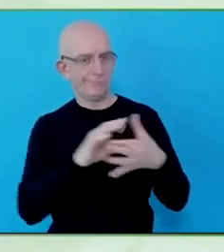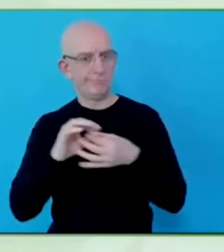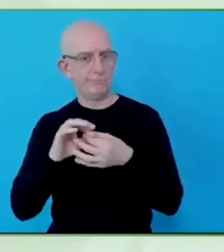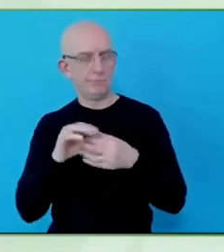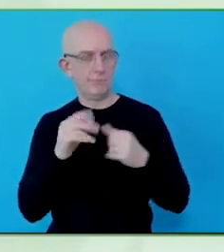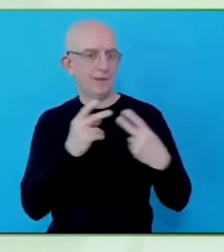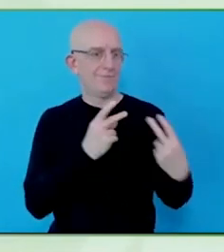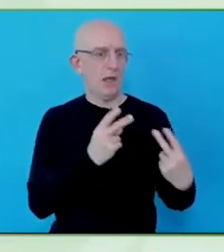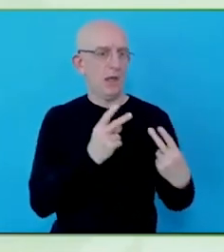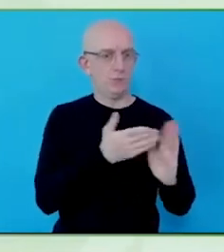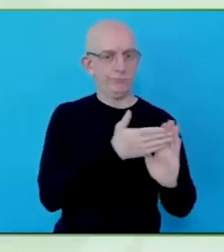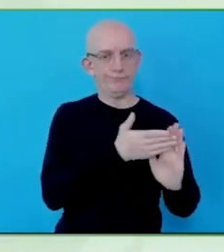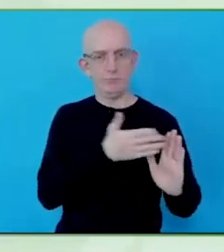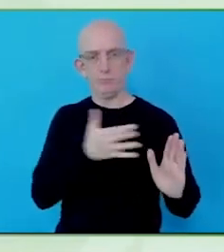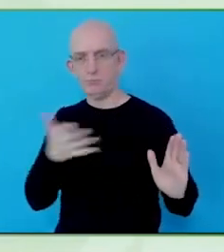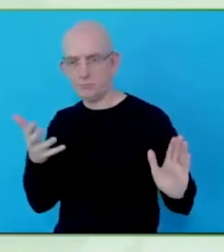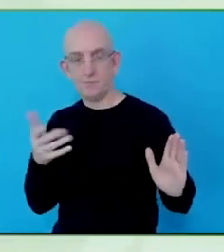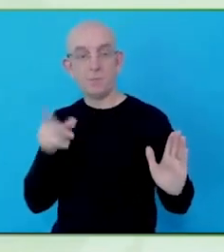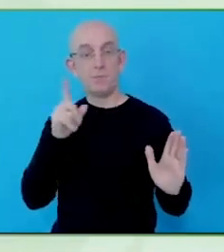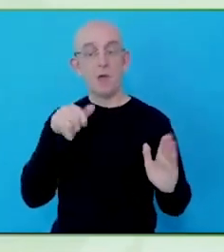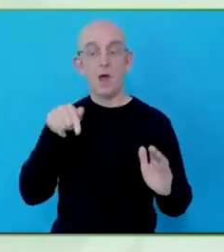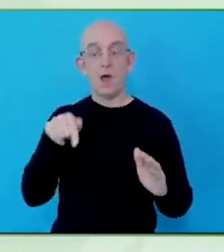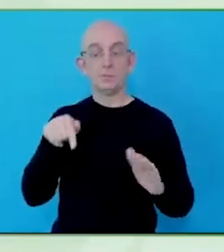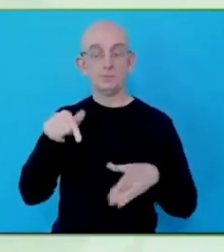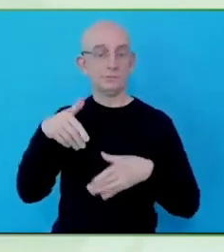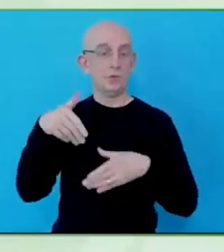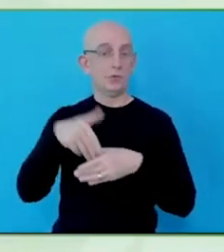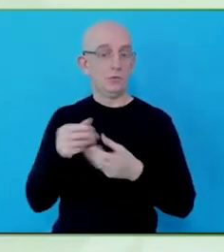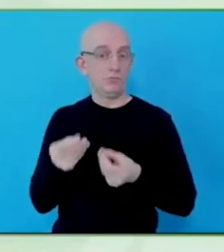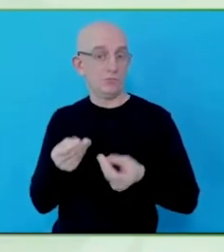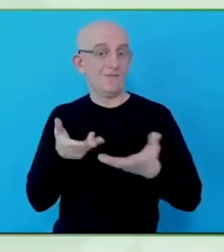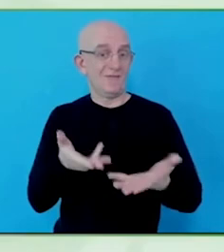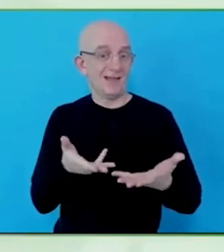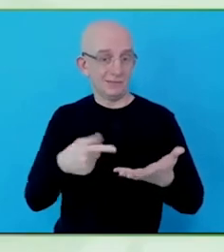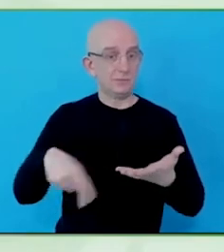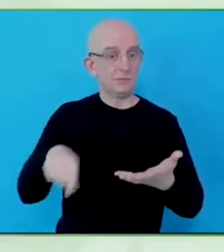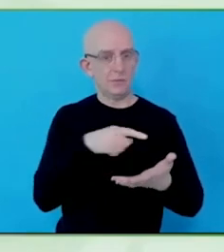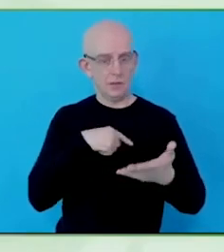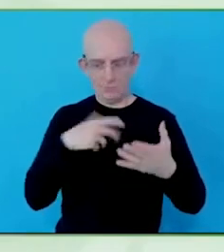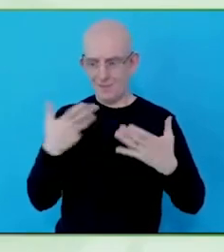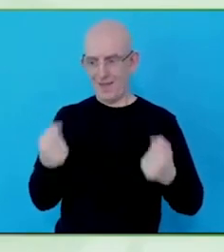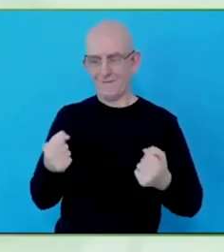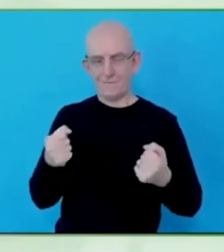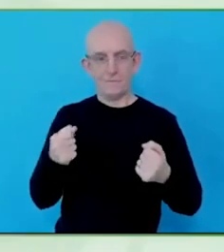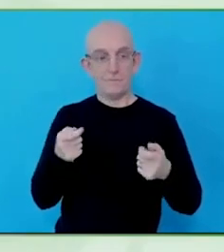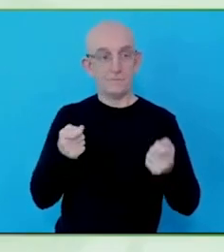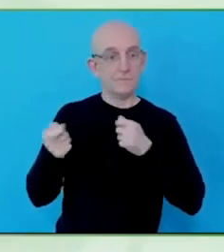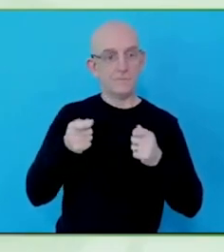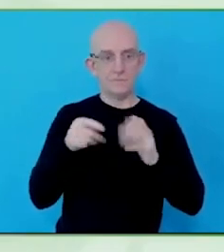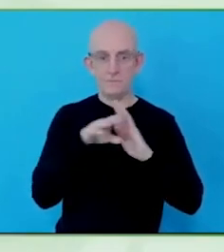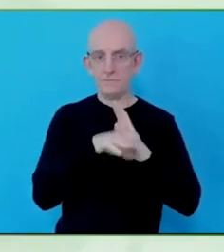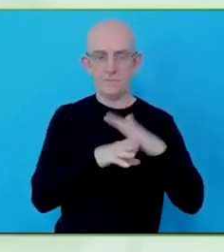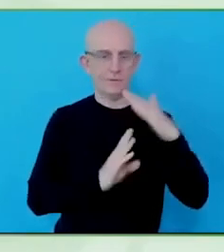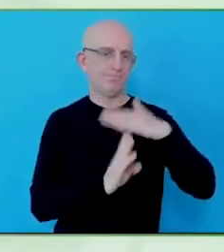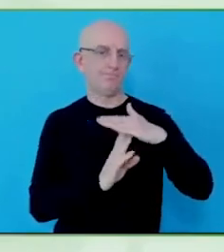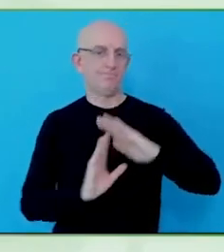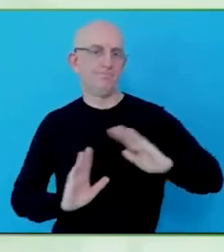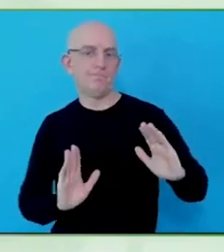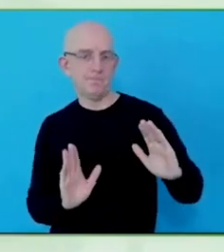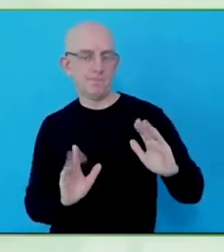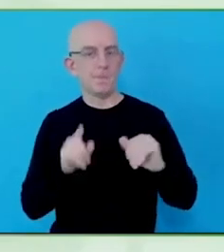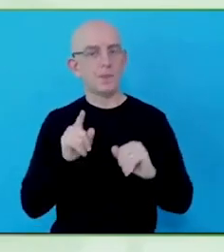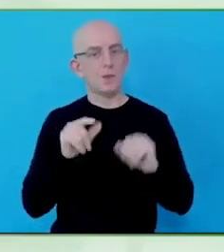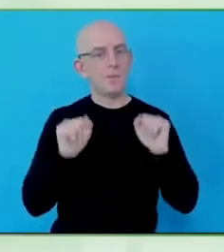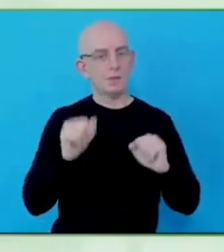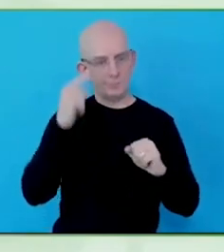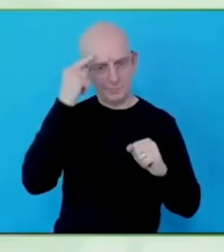article, the PDF, the document that you provide, that you create, is accessible. But then the